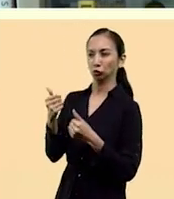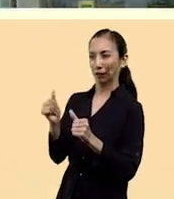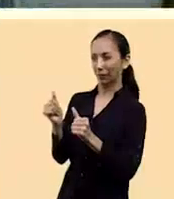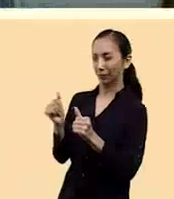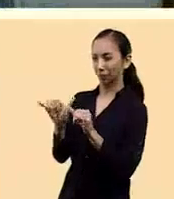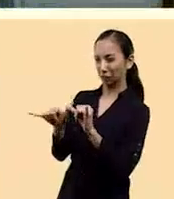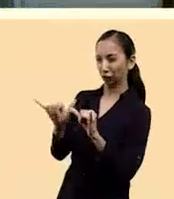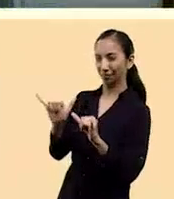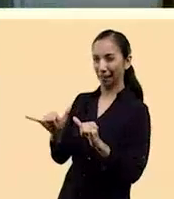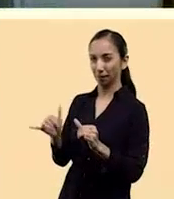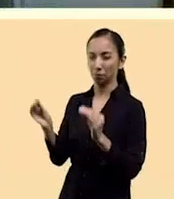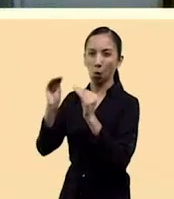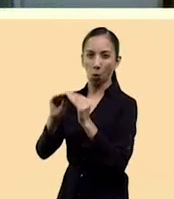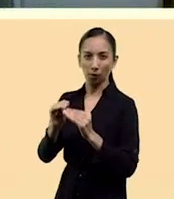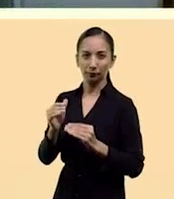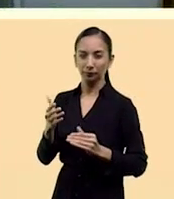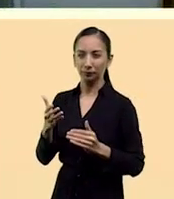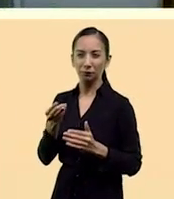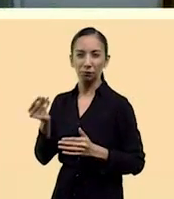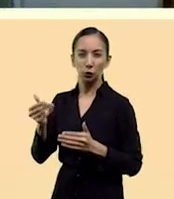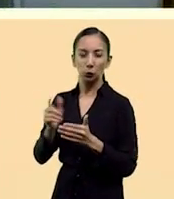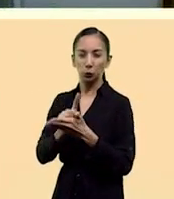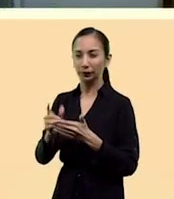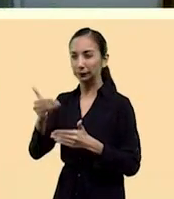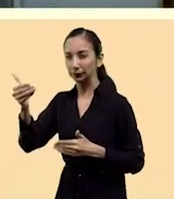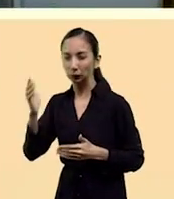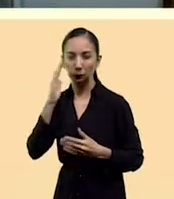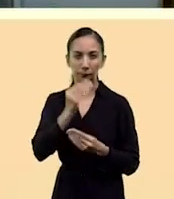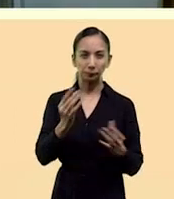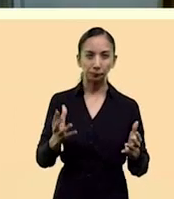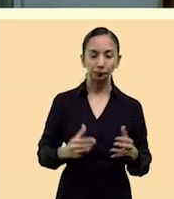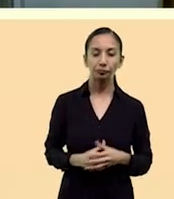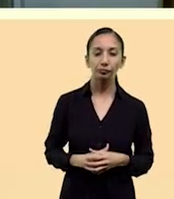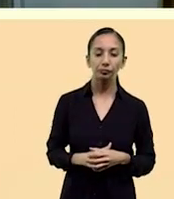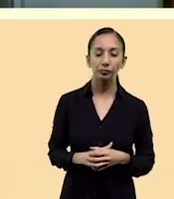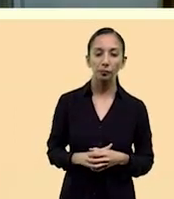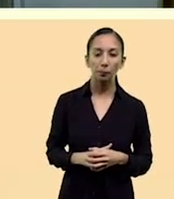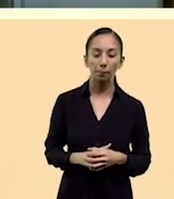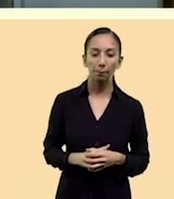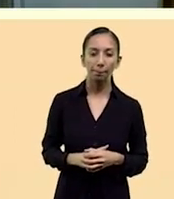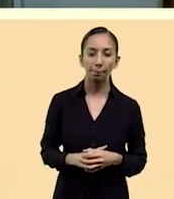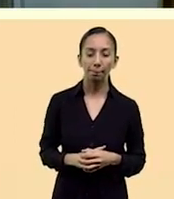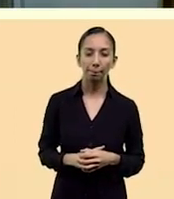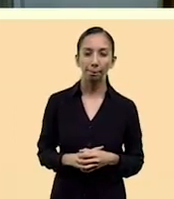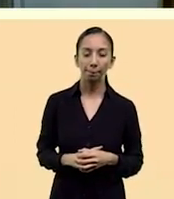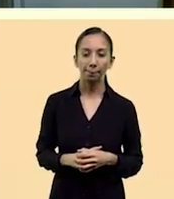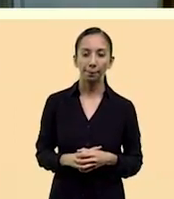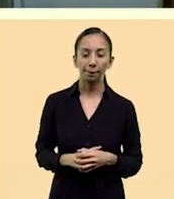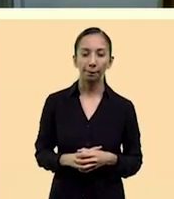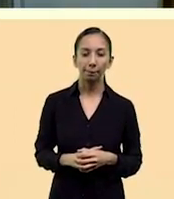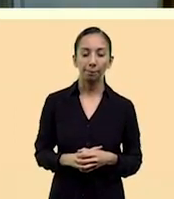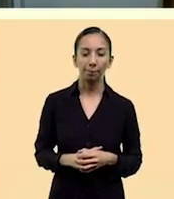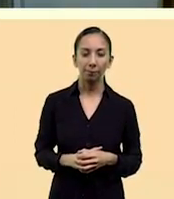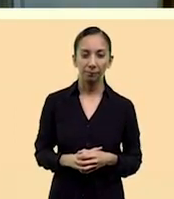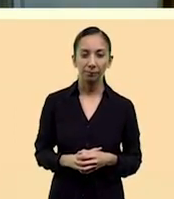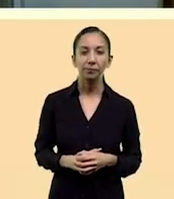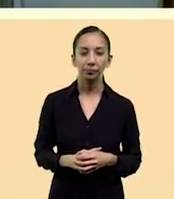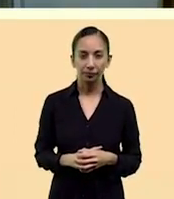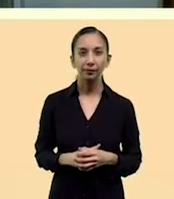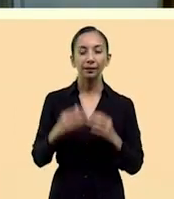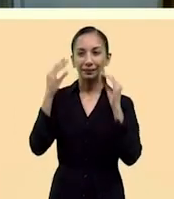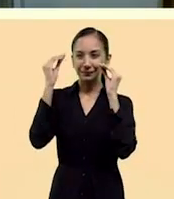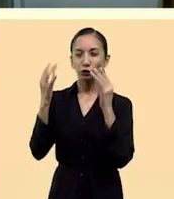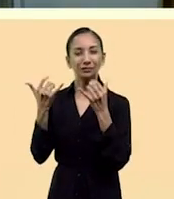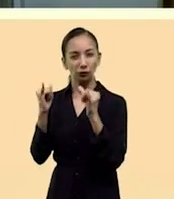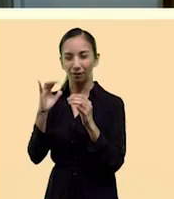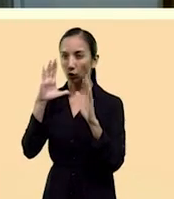do. Let's take a deeper look at two important areas, another chapter in our continuing look into instructional practice and the work to